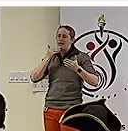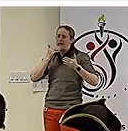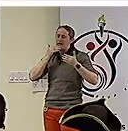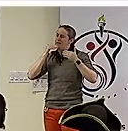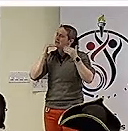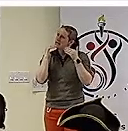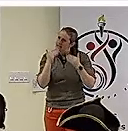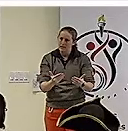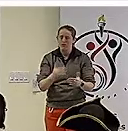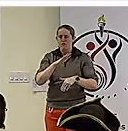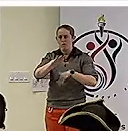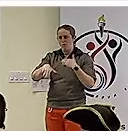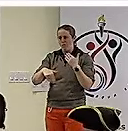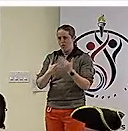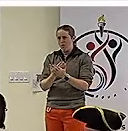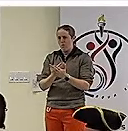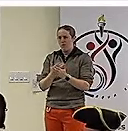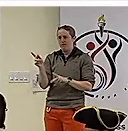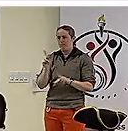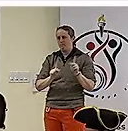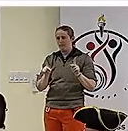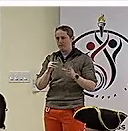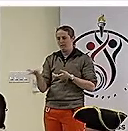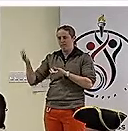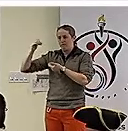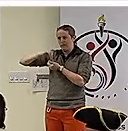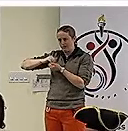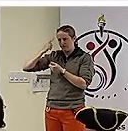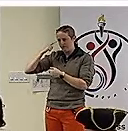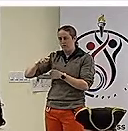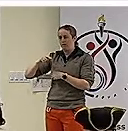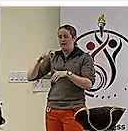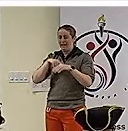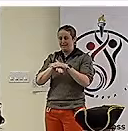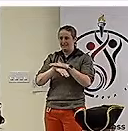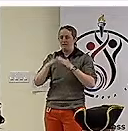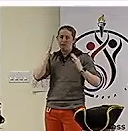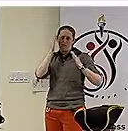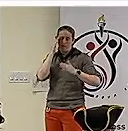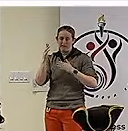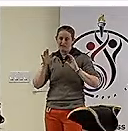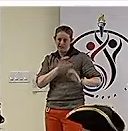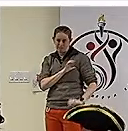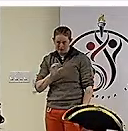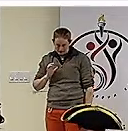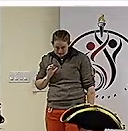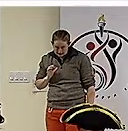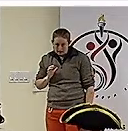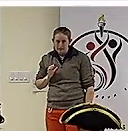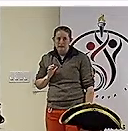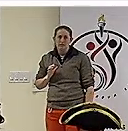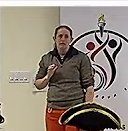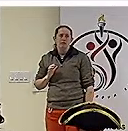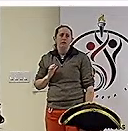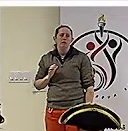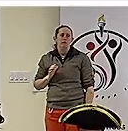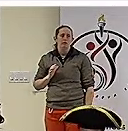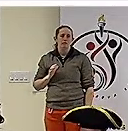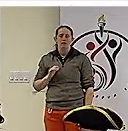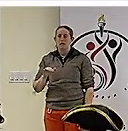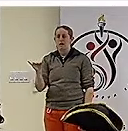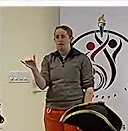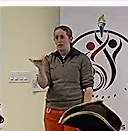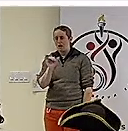members of the Partnership for Access Awareness Committee, and again underscore the work that